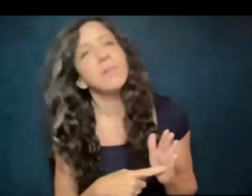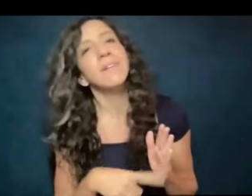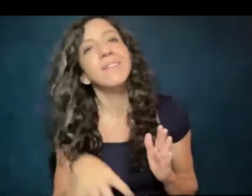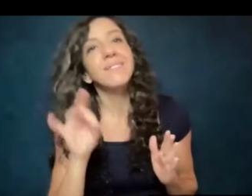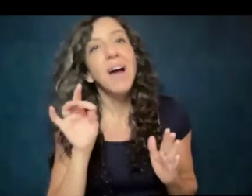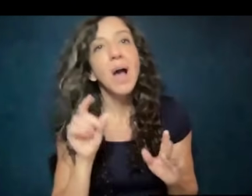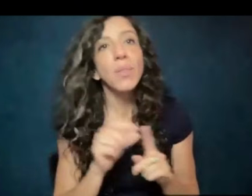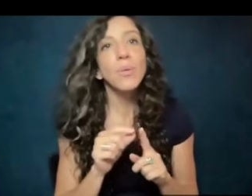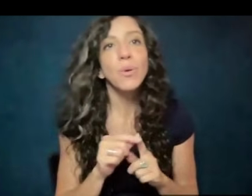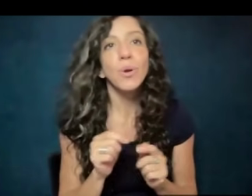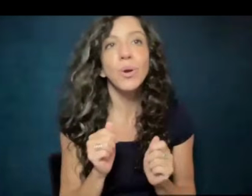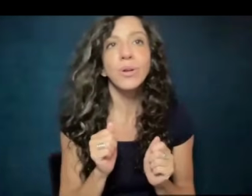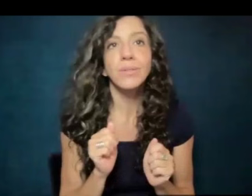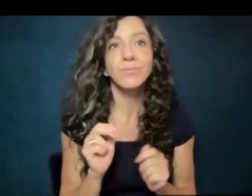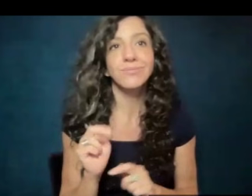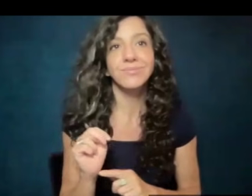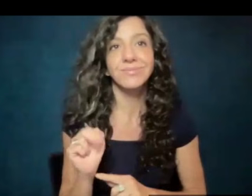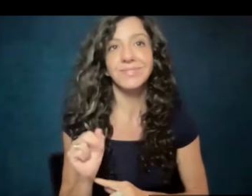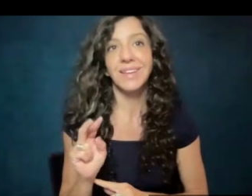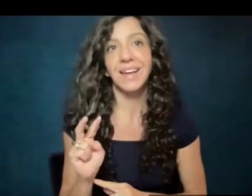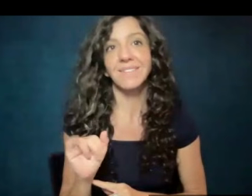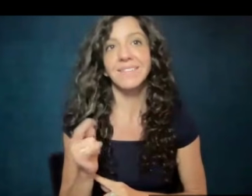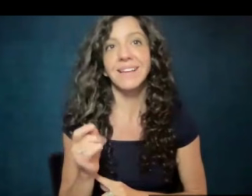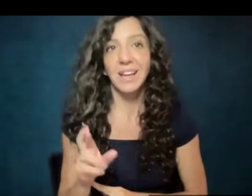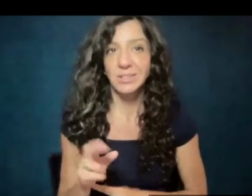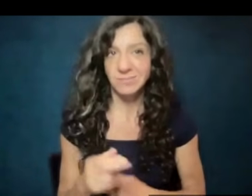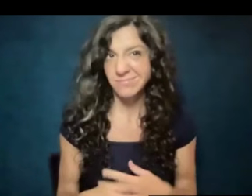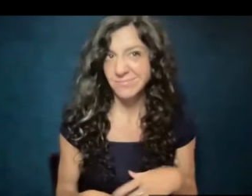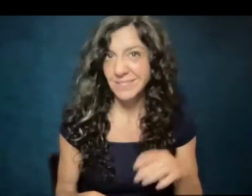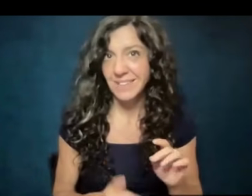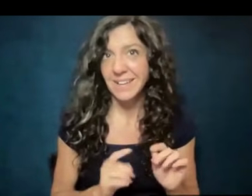the word navigator. You might find that real quick.